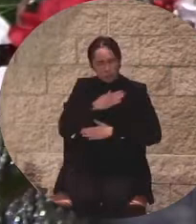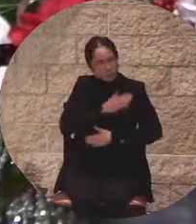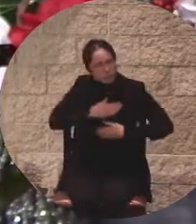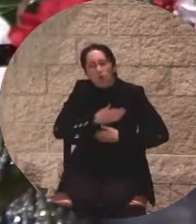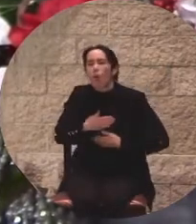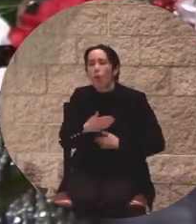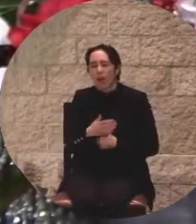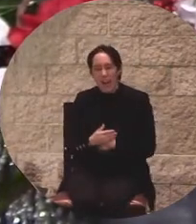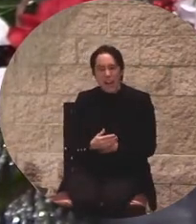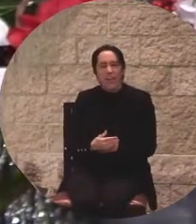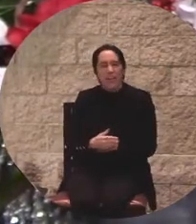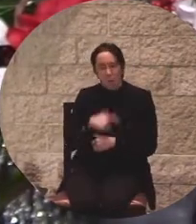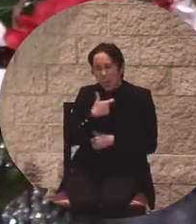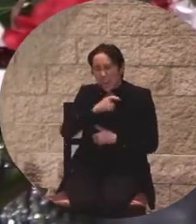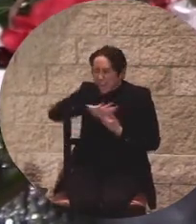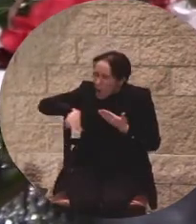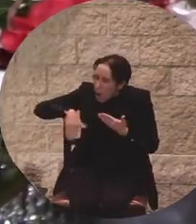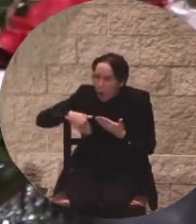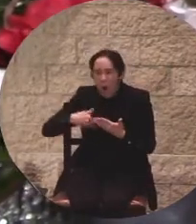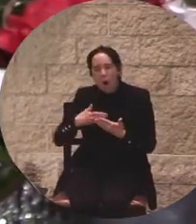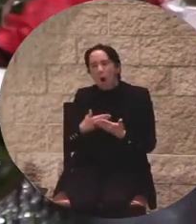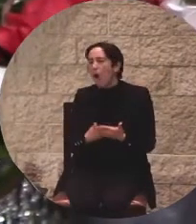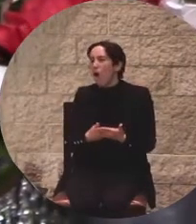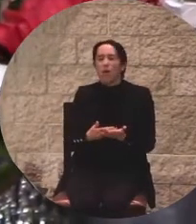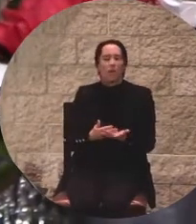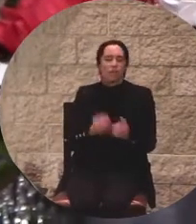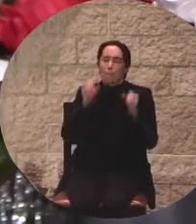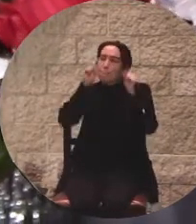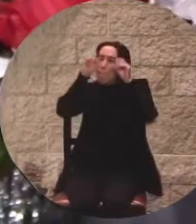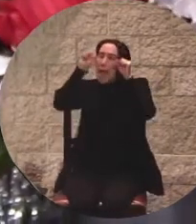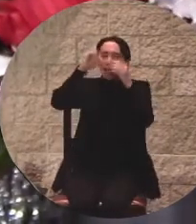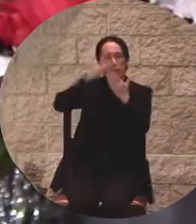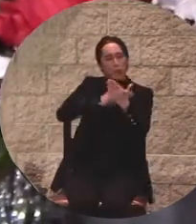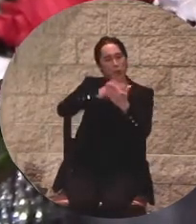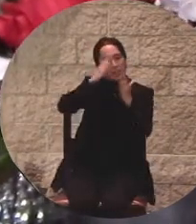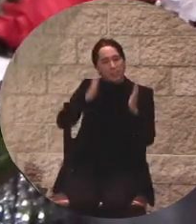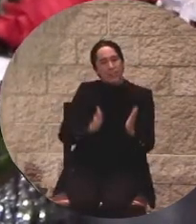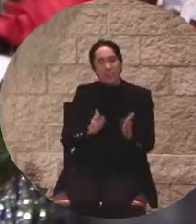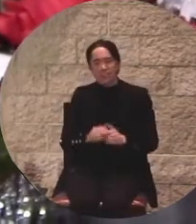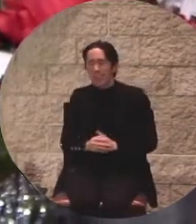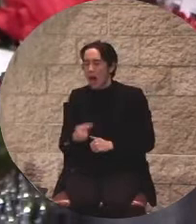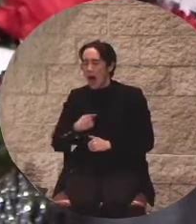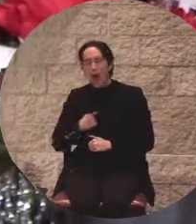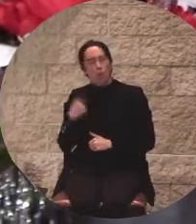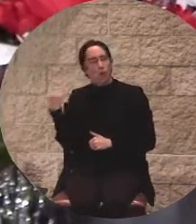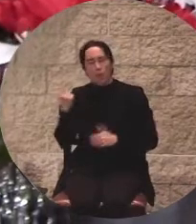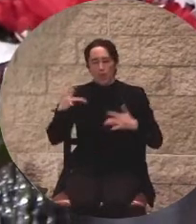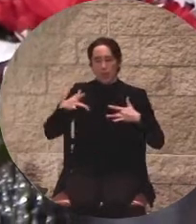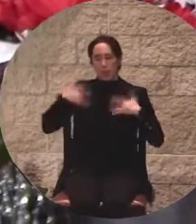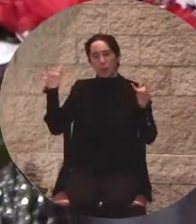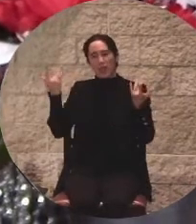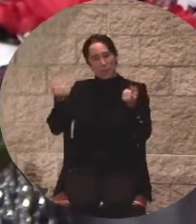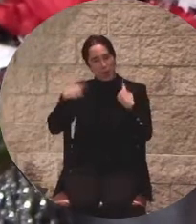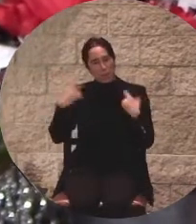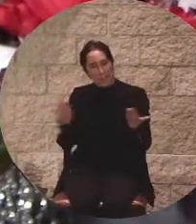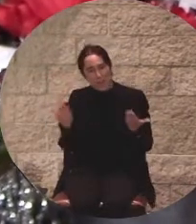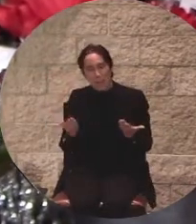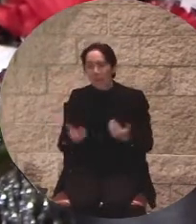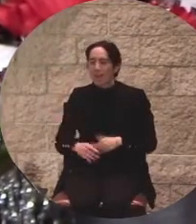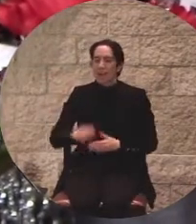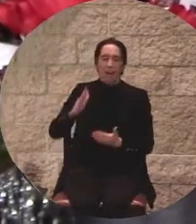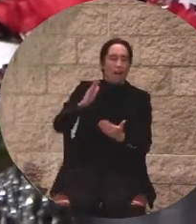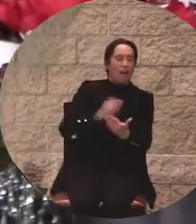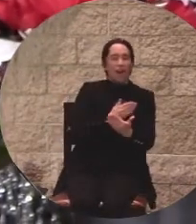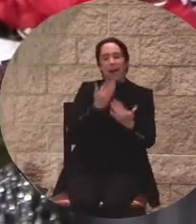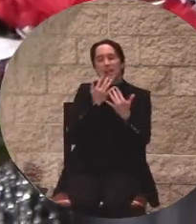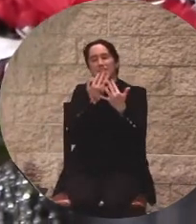amazing musicians here at Unity. I am always thrilled to be here performing in this beautiful space for all of you beautiful people. I can't